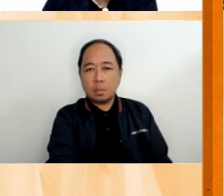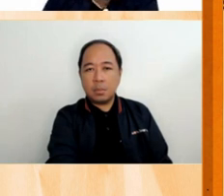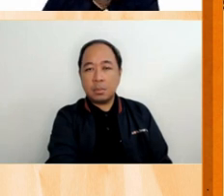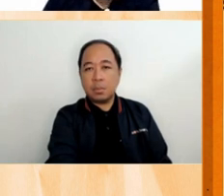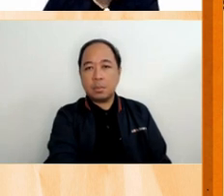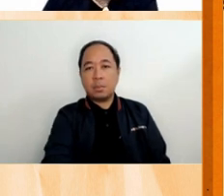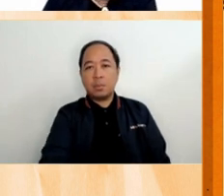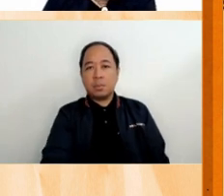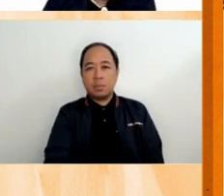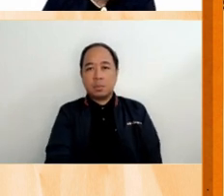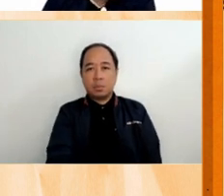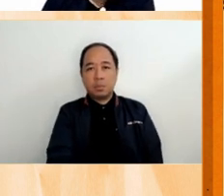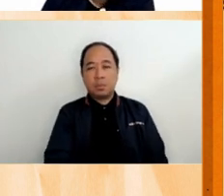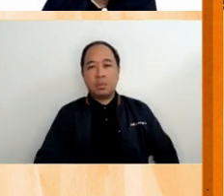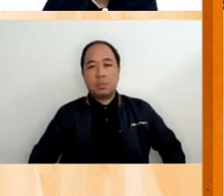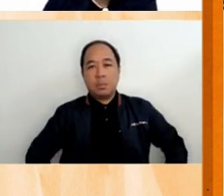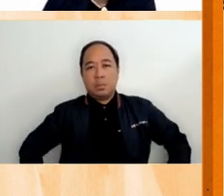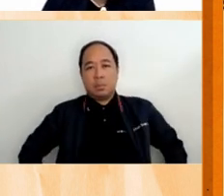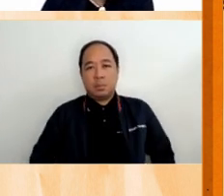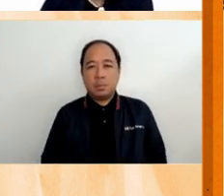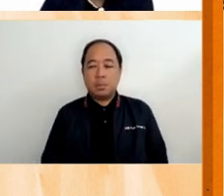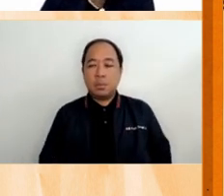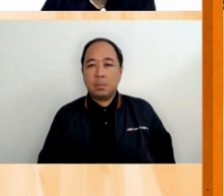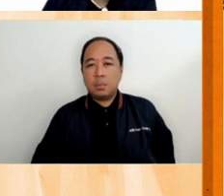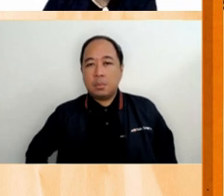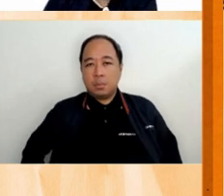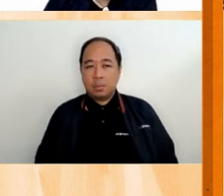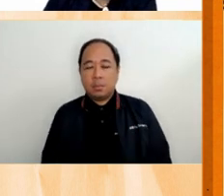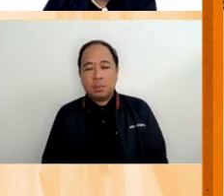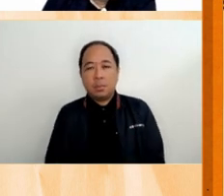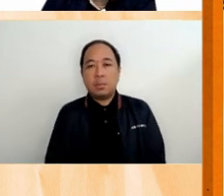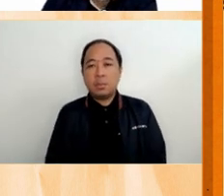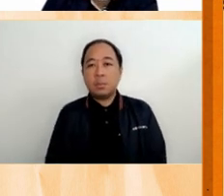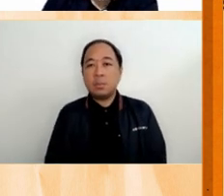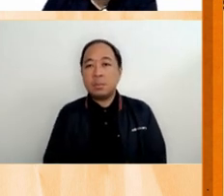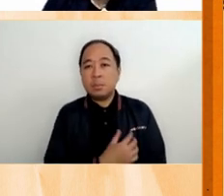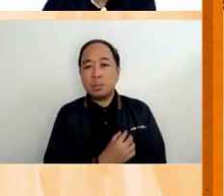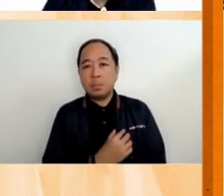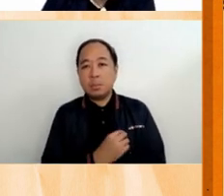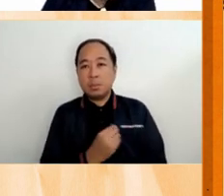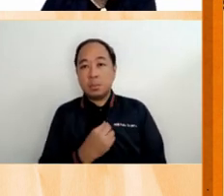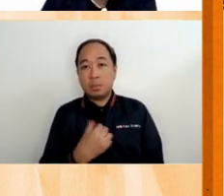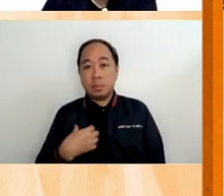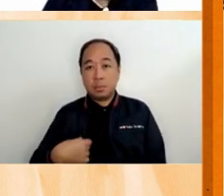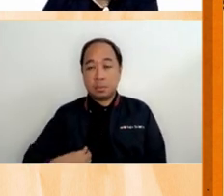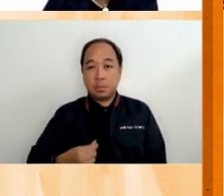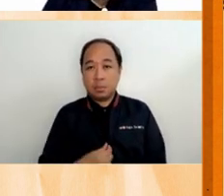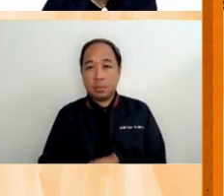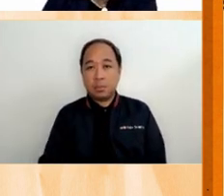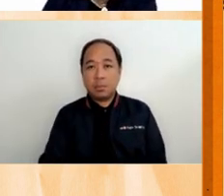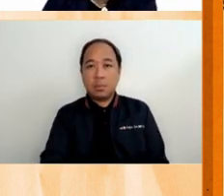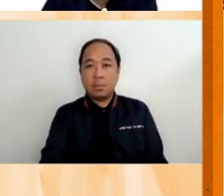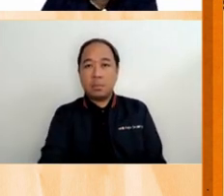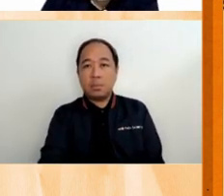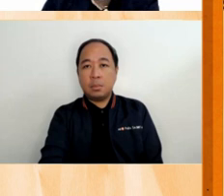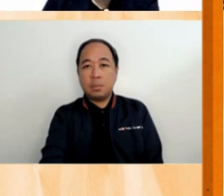of genetic predispositions and at the same time, exposure to adversity in the environment. So when we talk